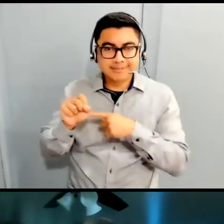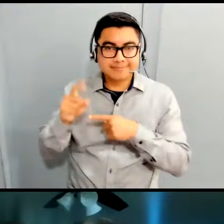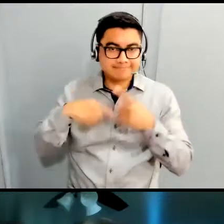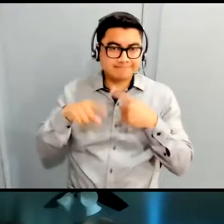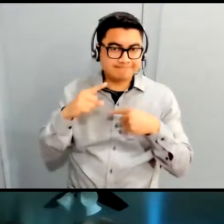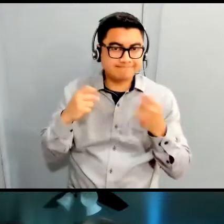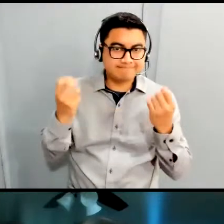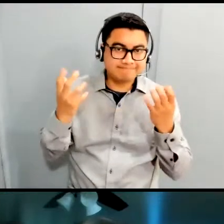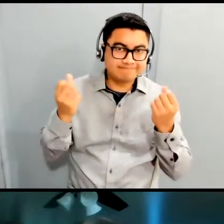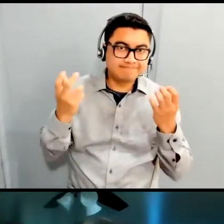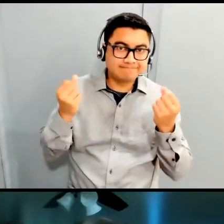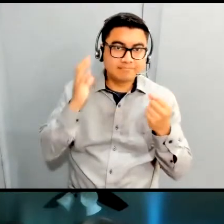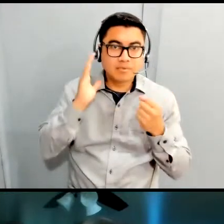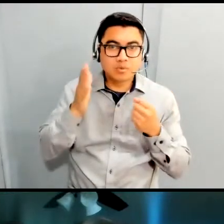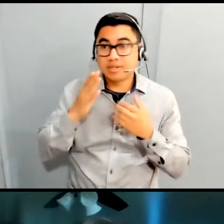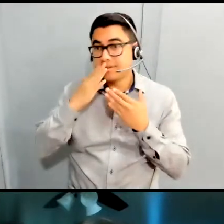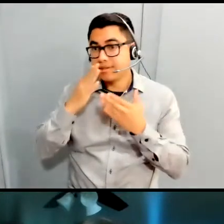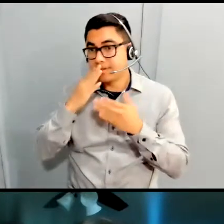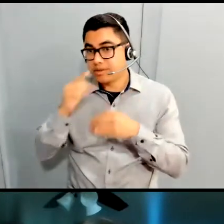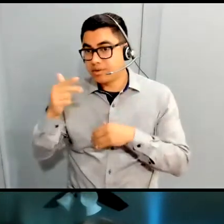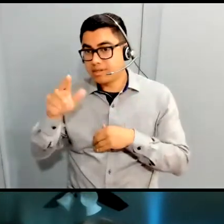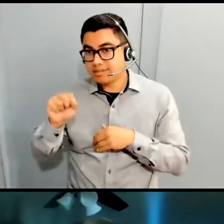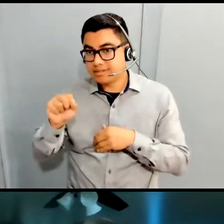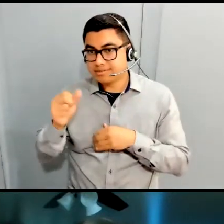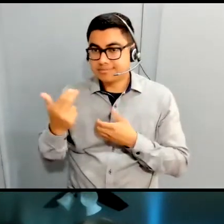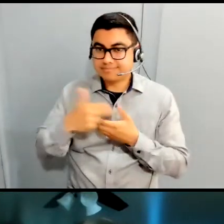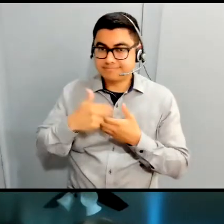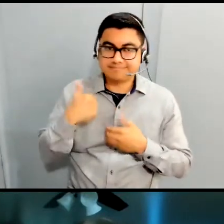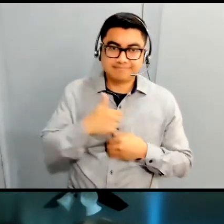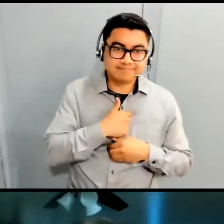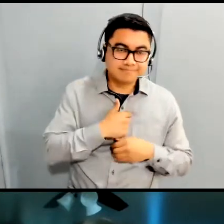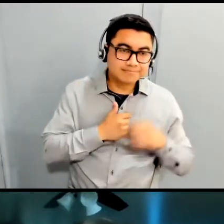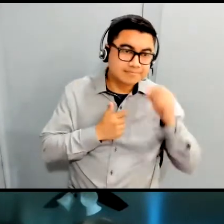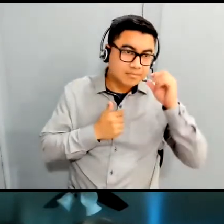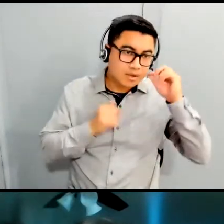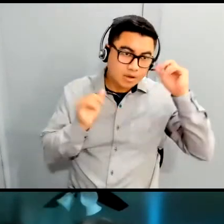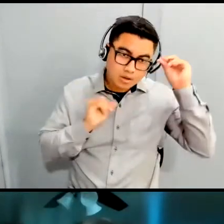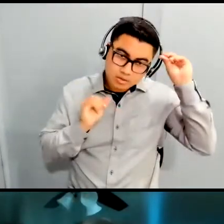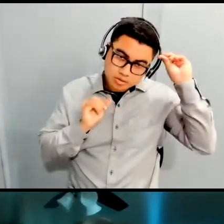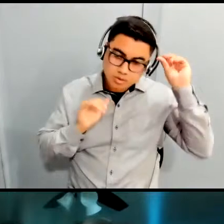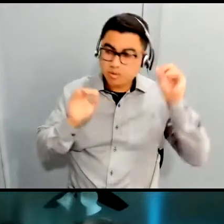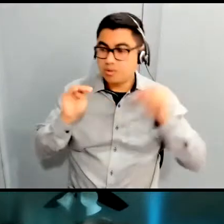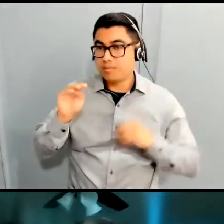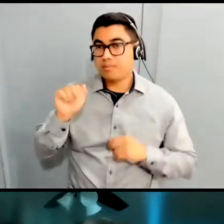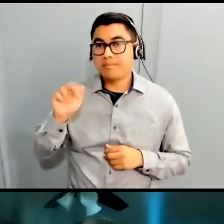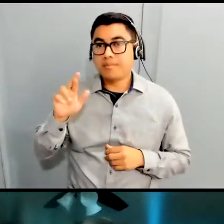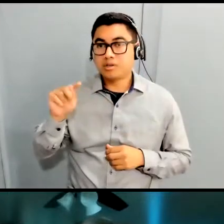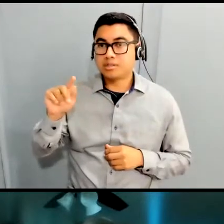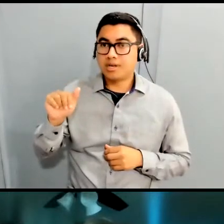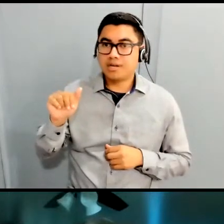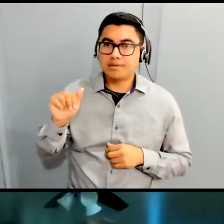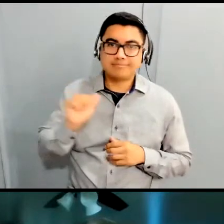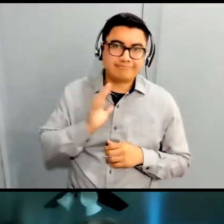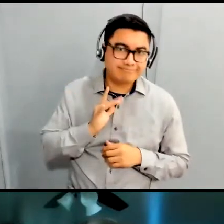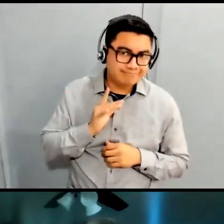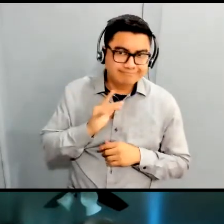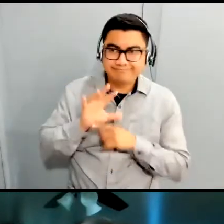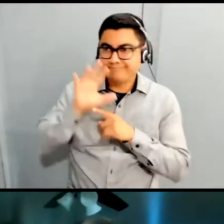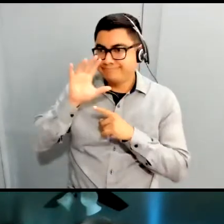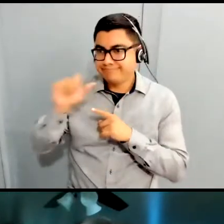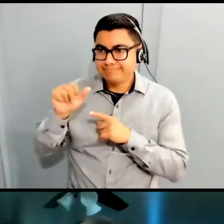language interpreter. Thank you so much for joining us tonight. We have Marta Restrepo, our amazing